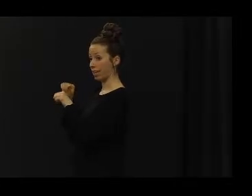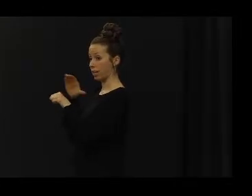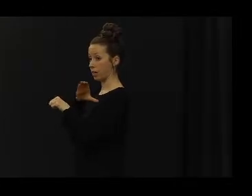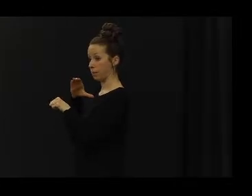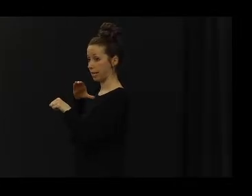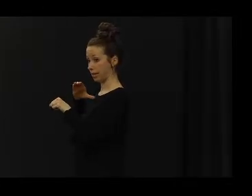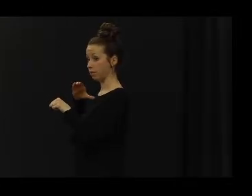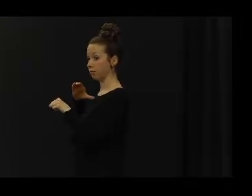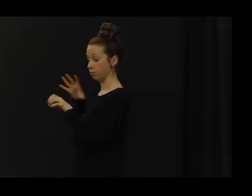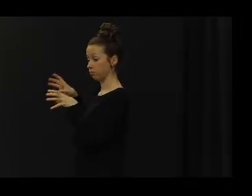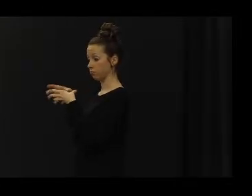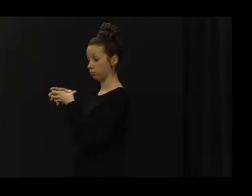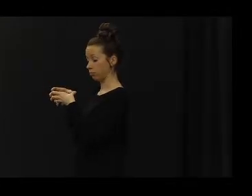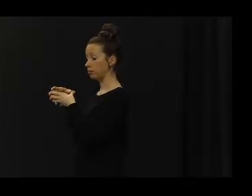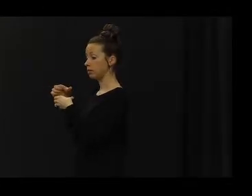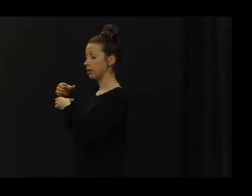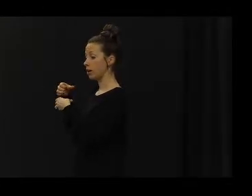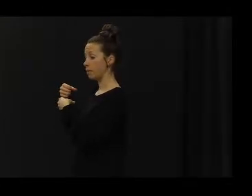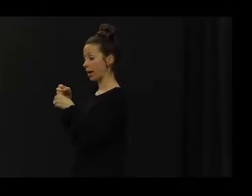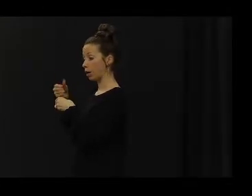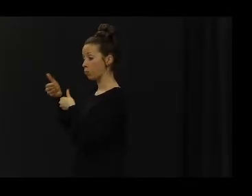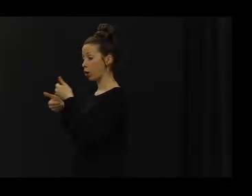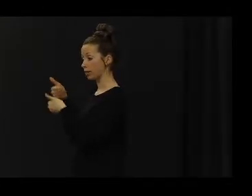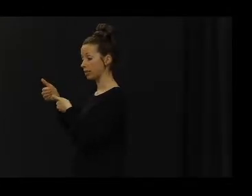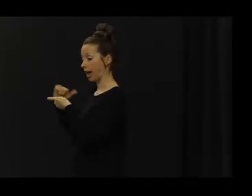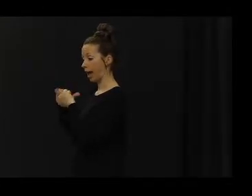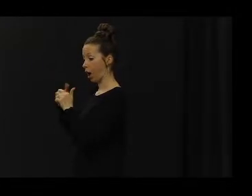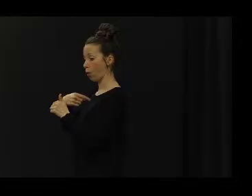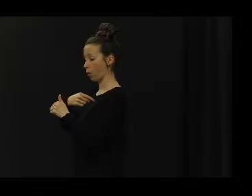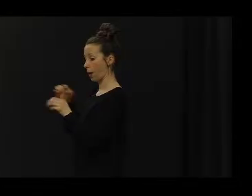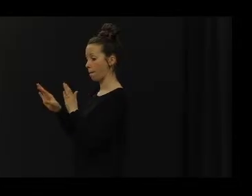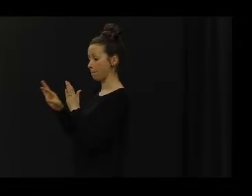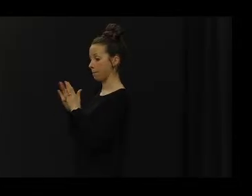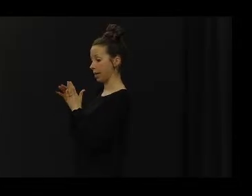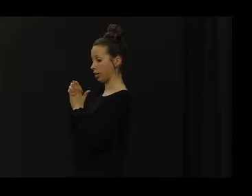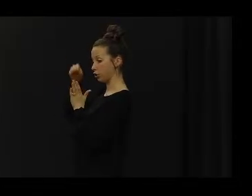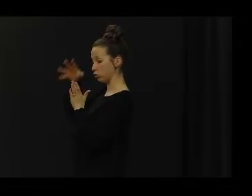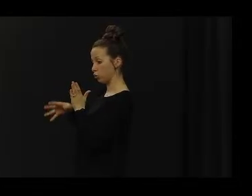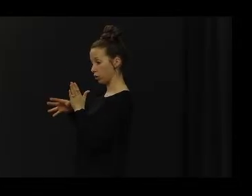a process for how we choose to meet.